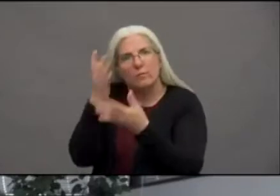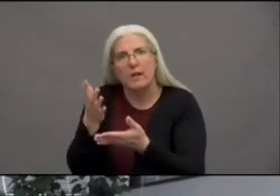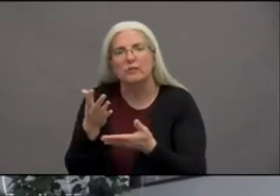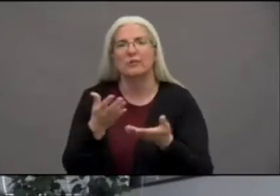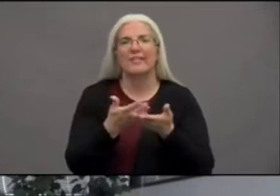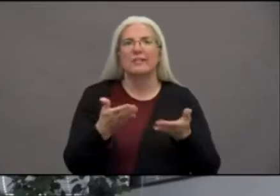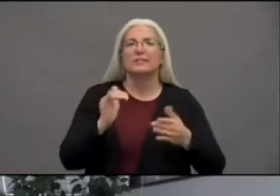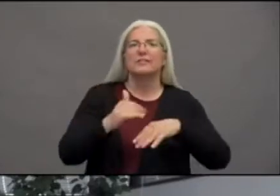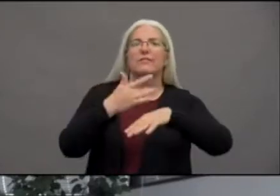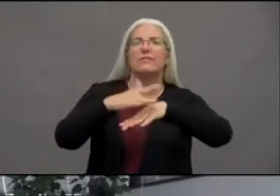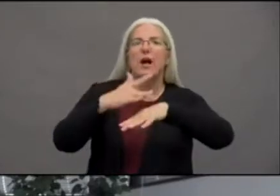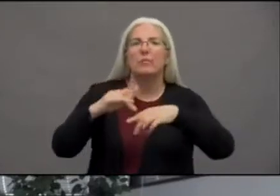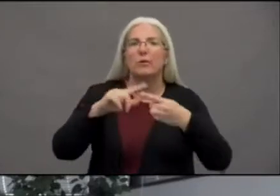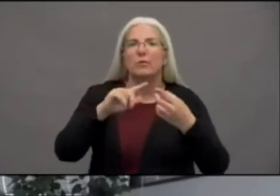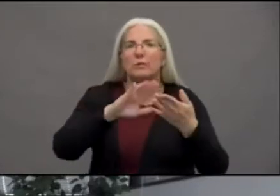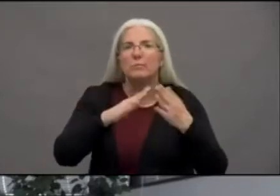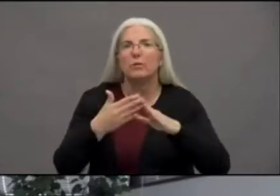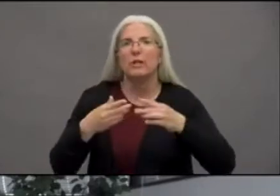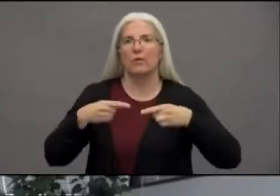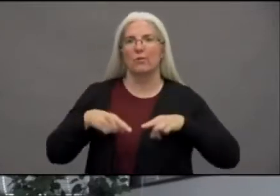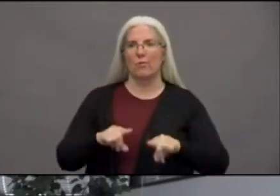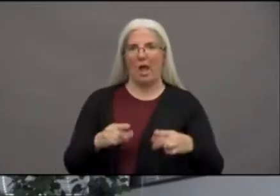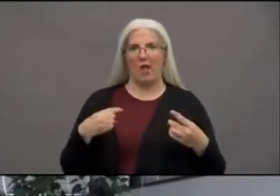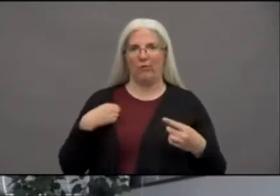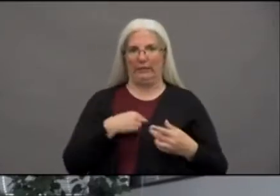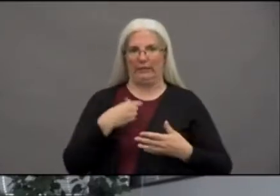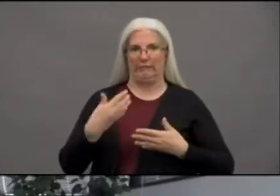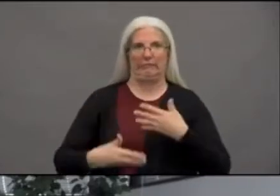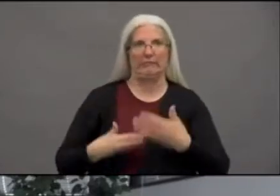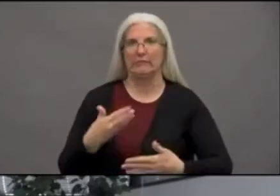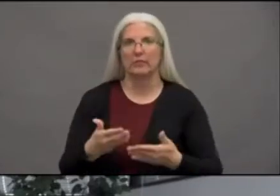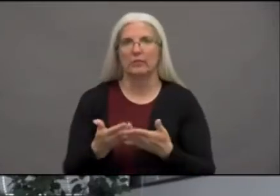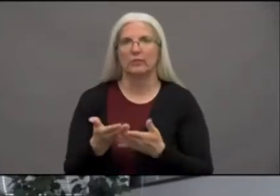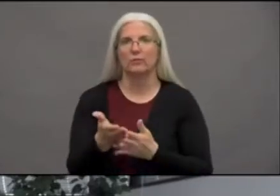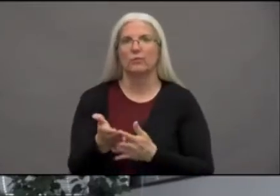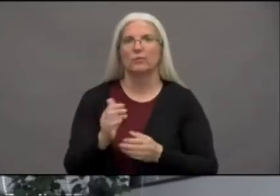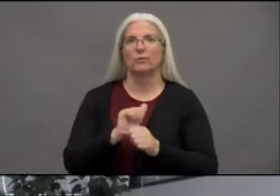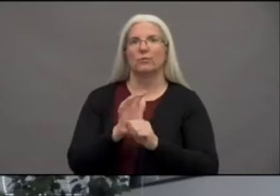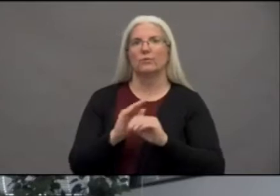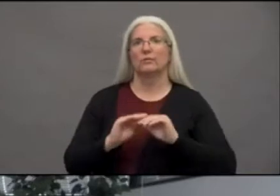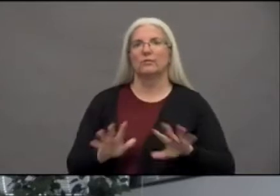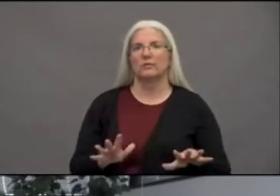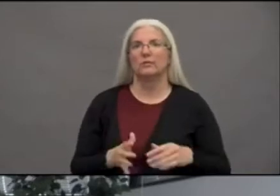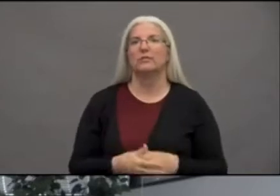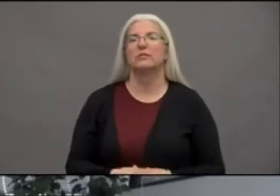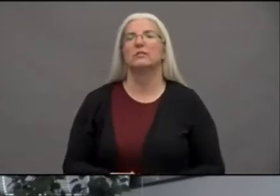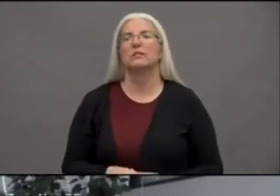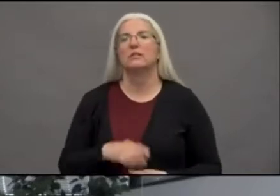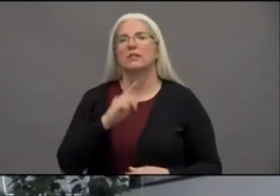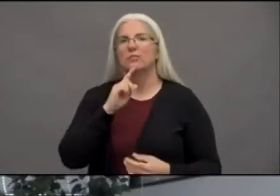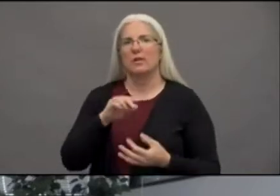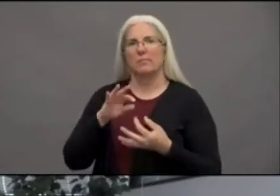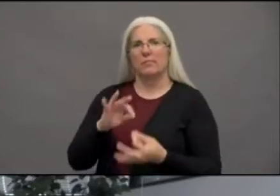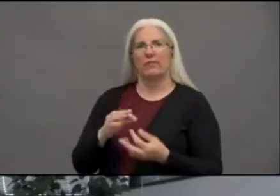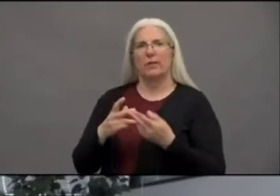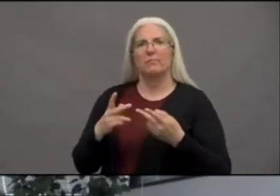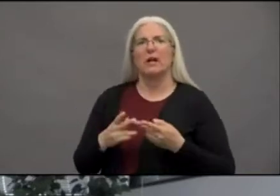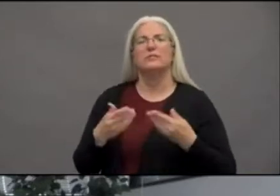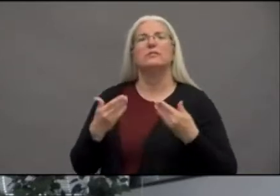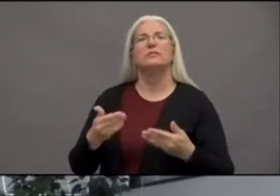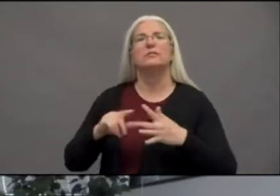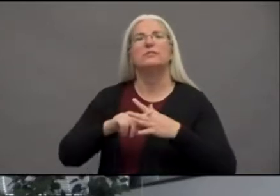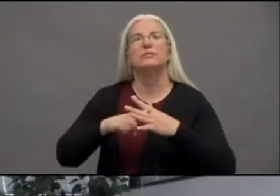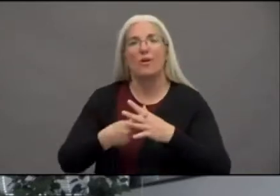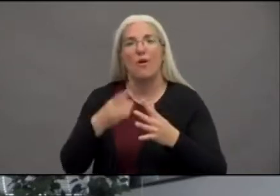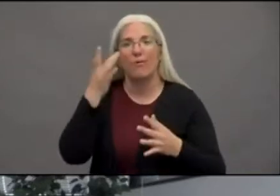we navigate through COVID-19. And I think the perfect place to start is talking about why we remove our facial coverings. Yes, absolutely.